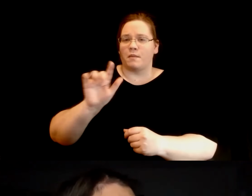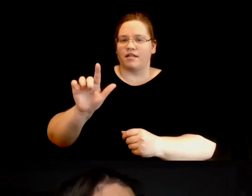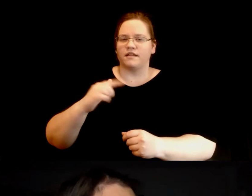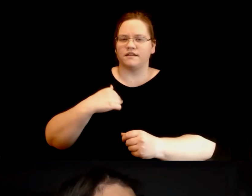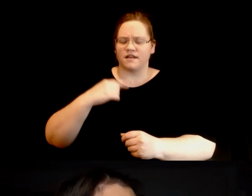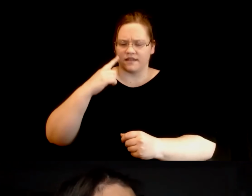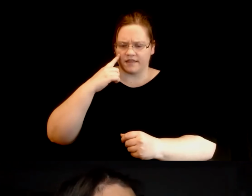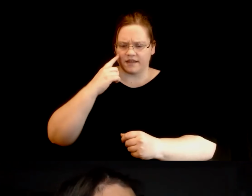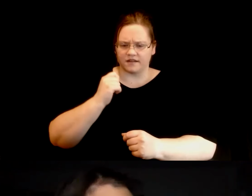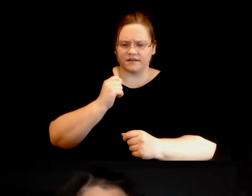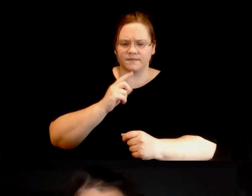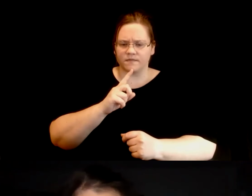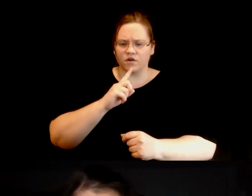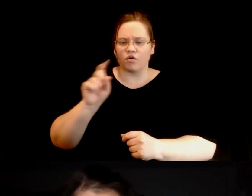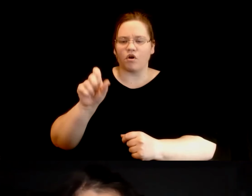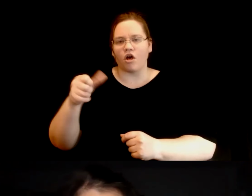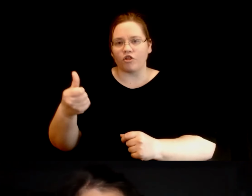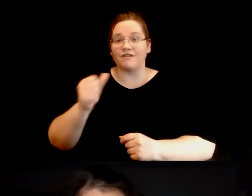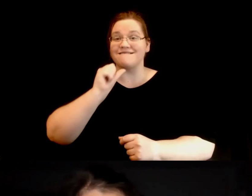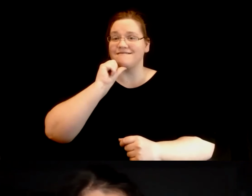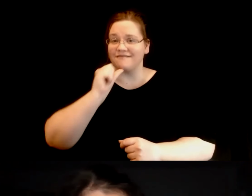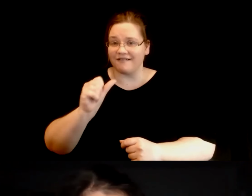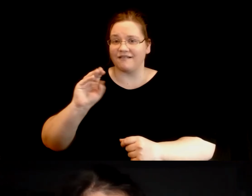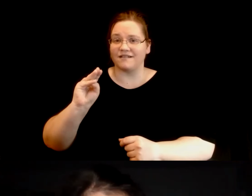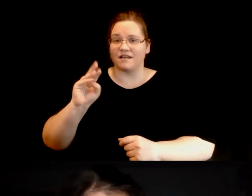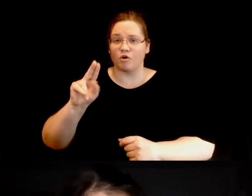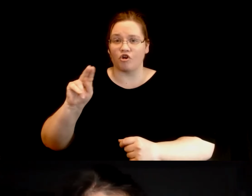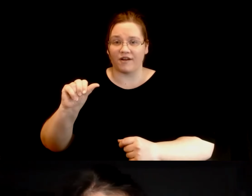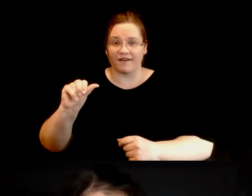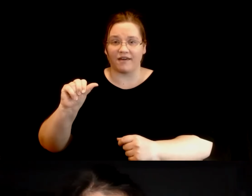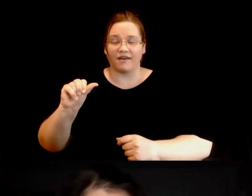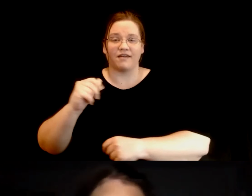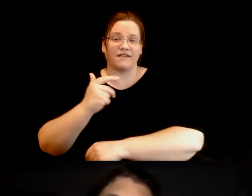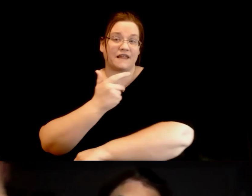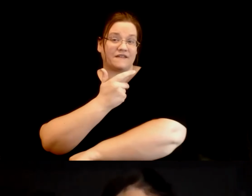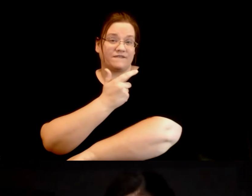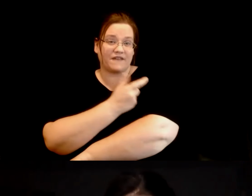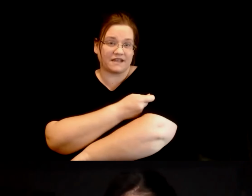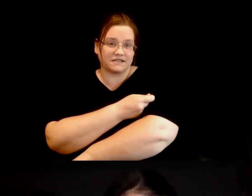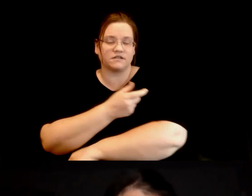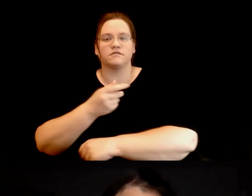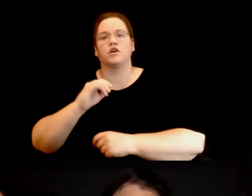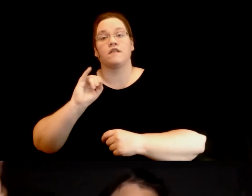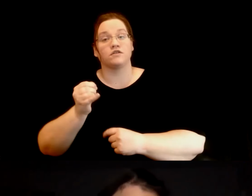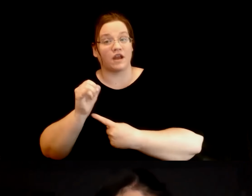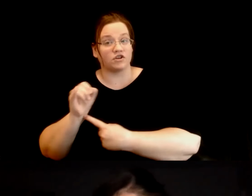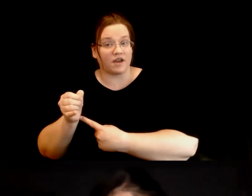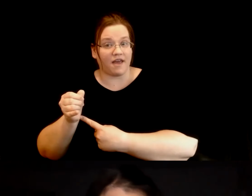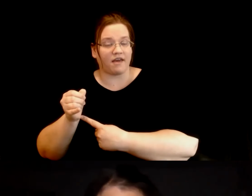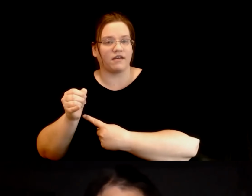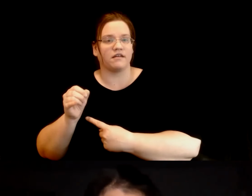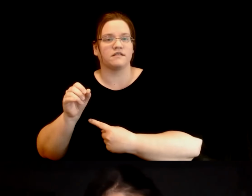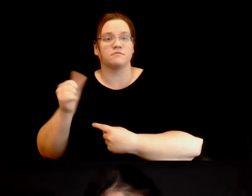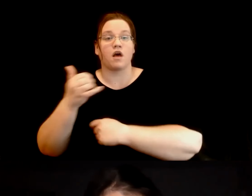there are other non-mRNA type vaccines that are being like, the J&J vaccine, and in some other